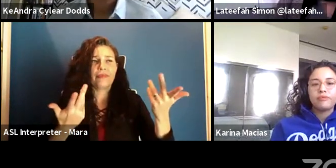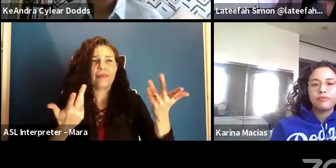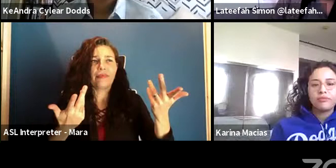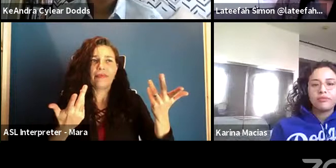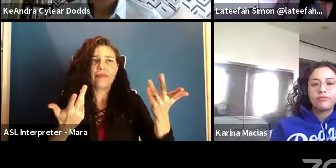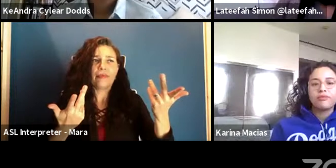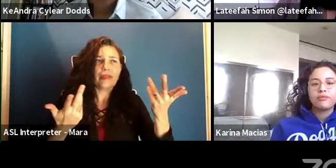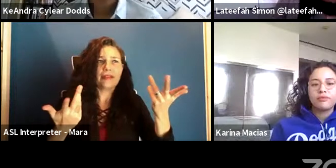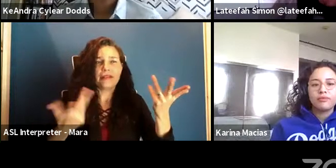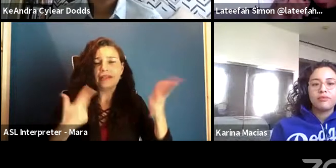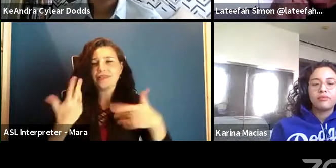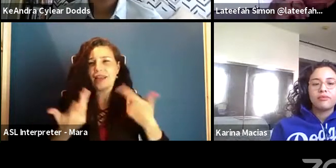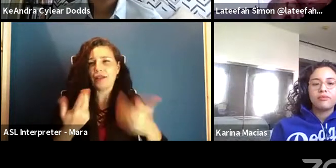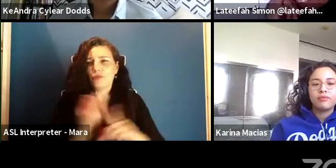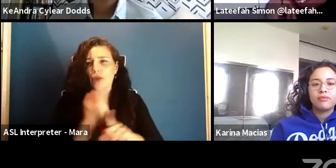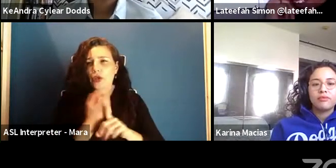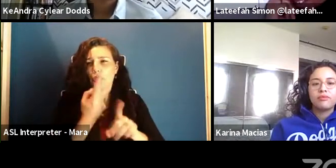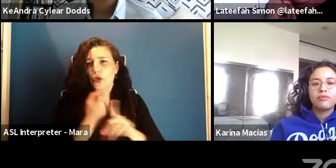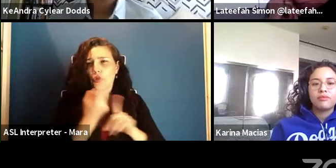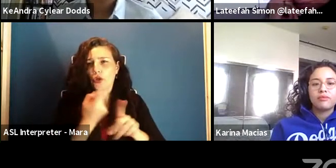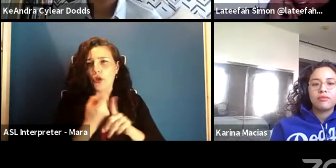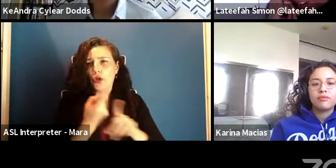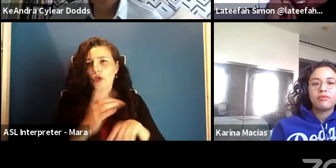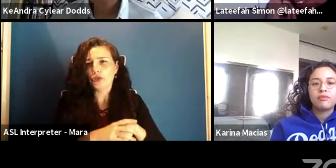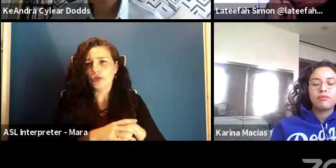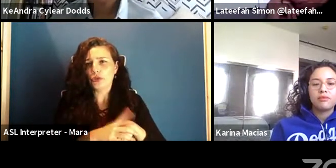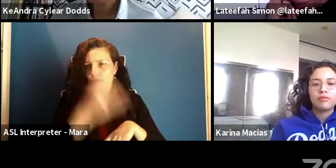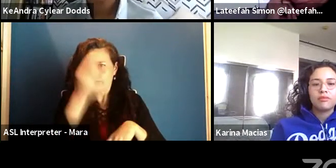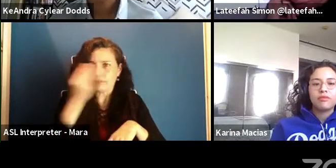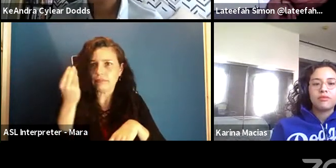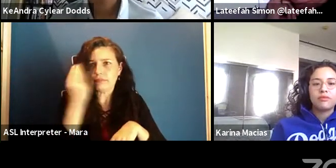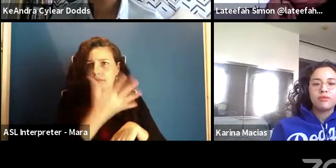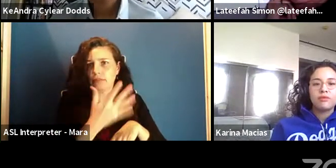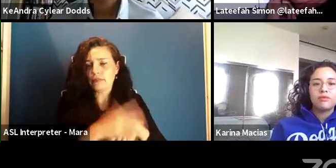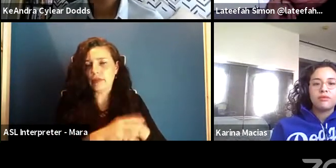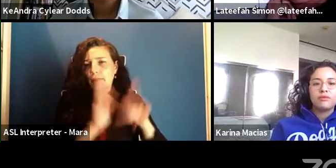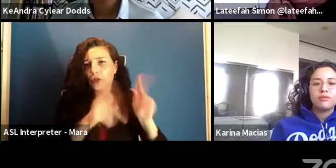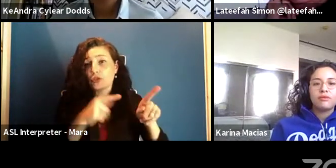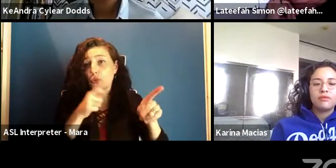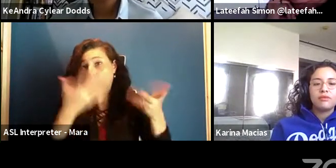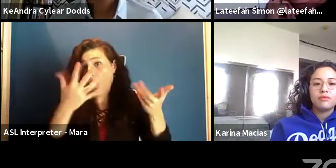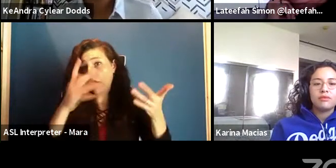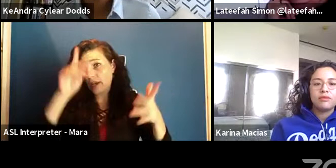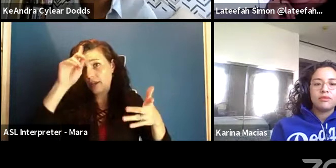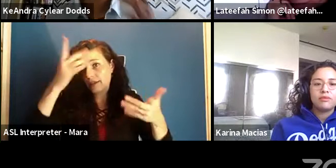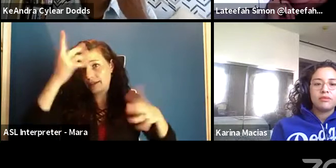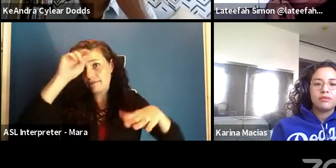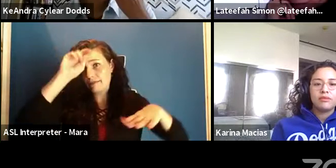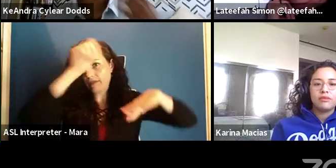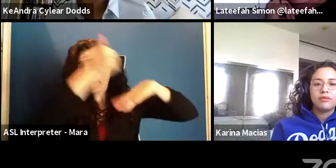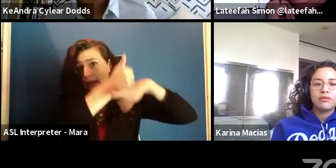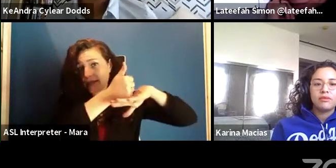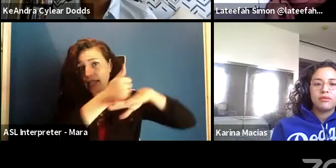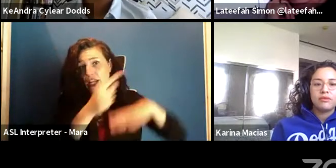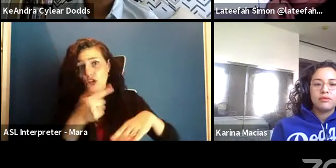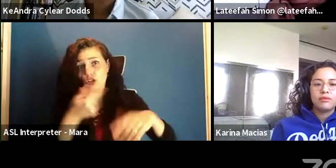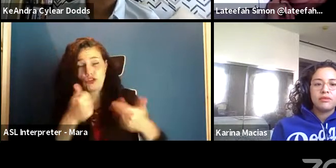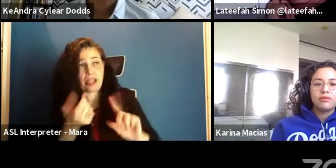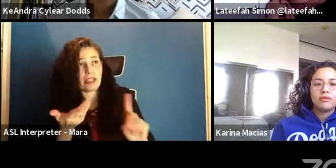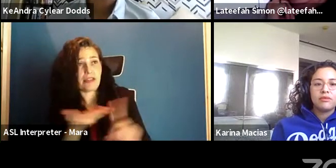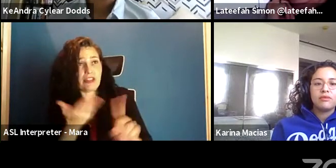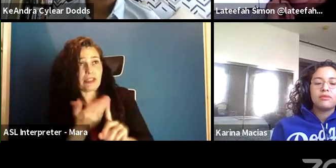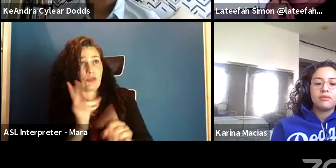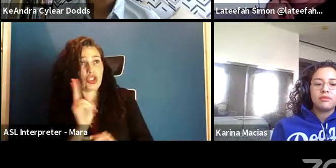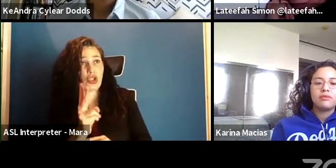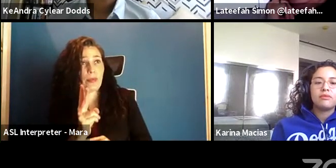life story under 2 minutes during public comment. And so we have to understand the system. Again, we know it, it's not built for